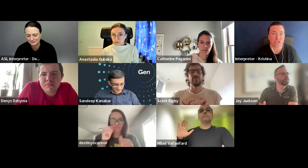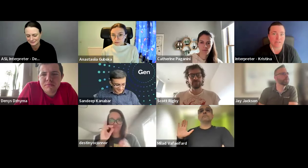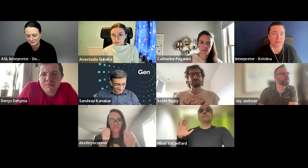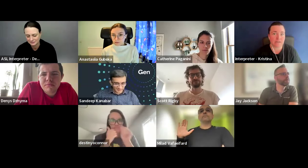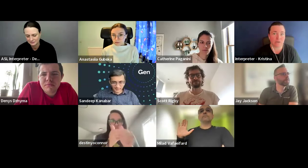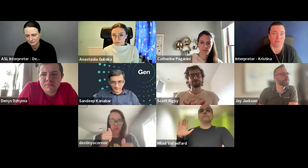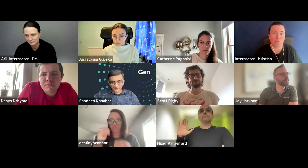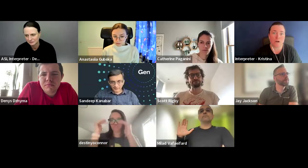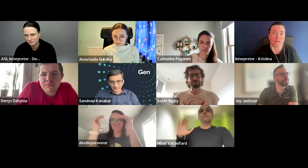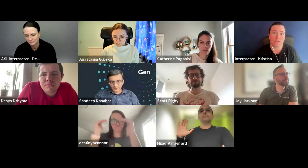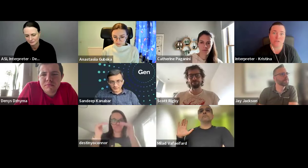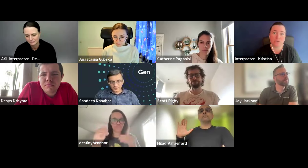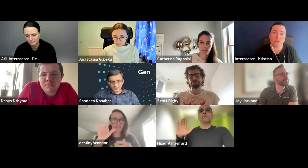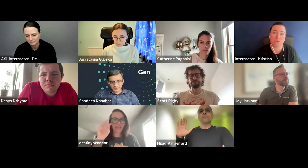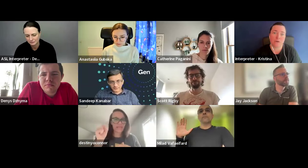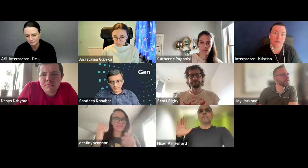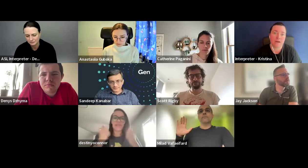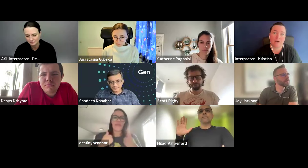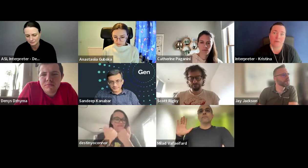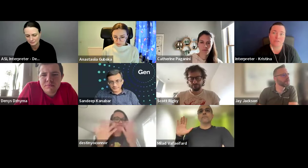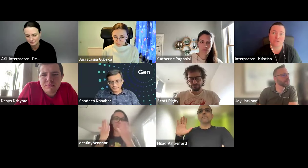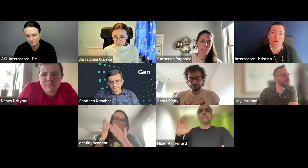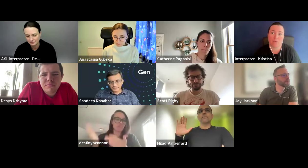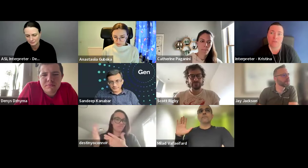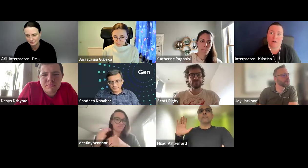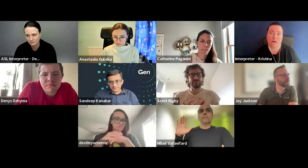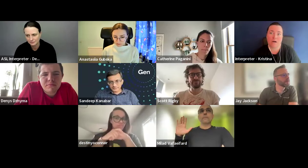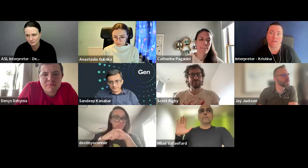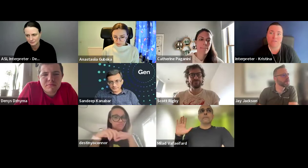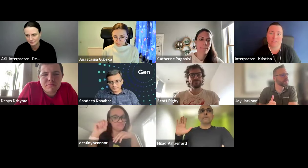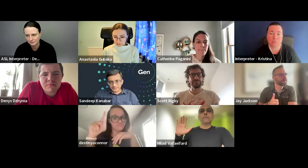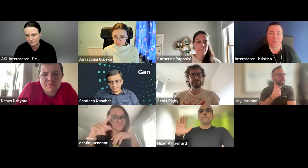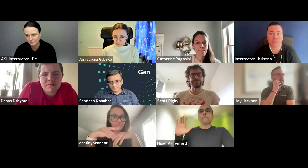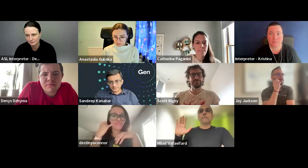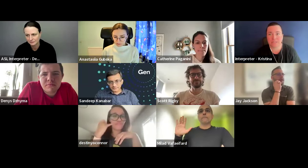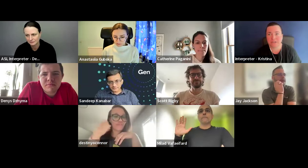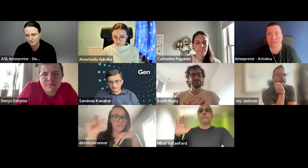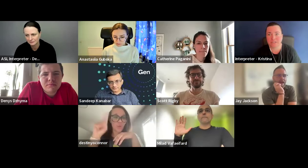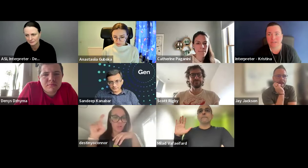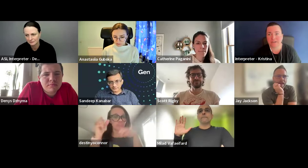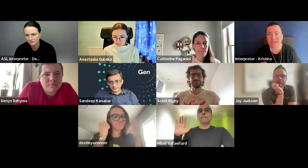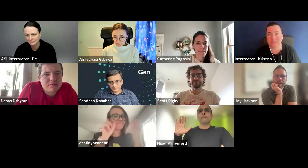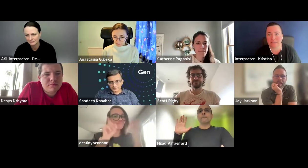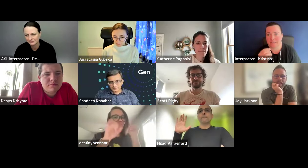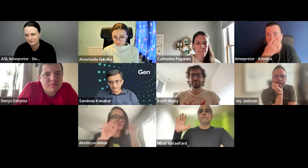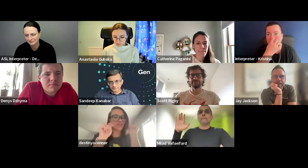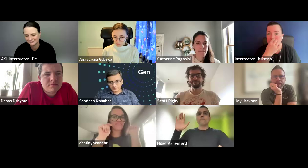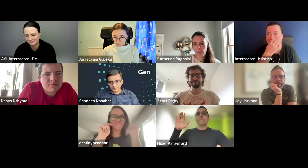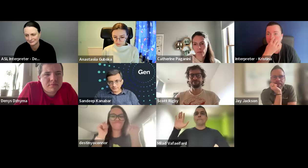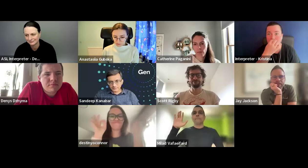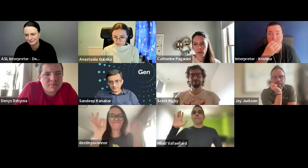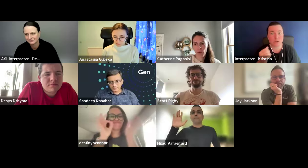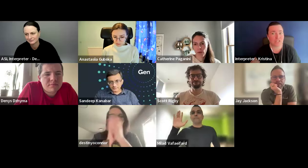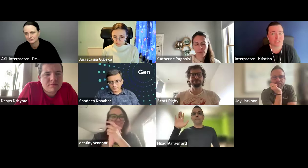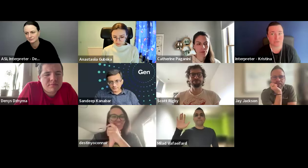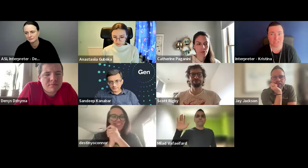the agenda. So if you want to be able to follow along, all of the supporting material is there in the links in the agenda.